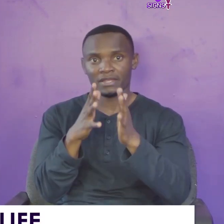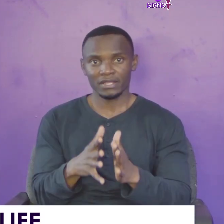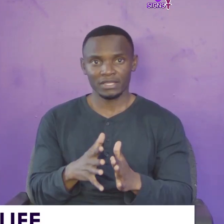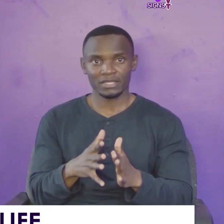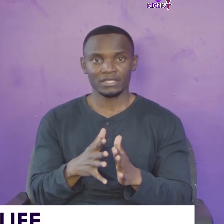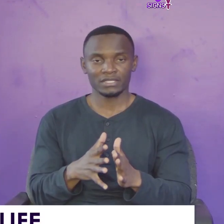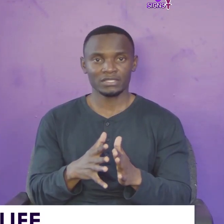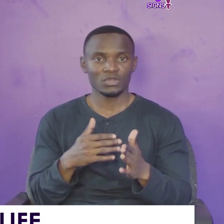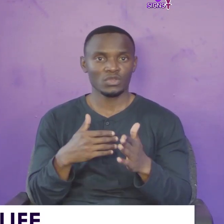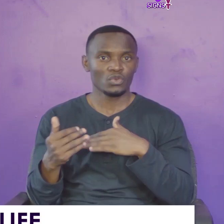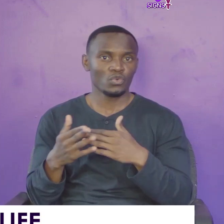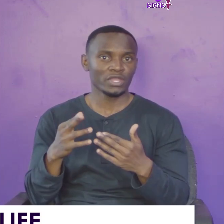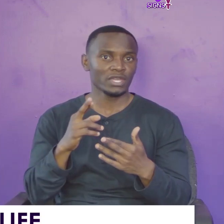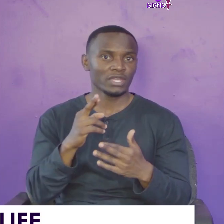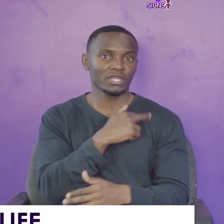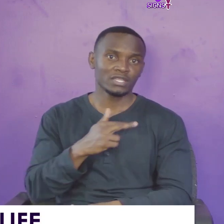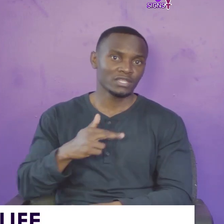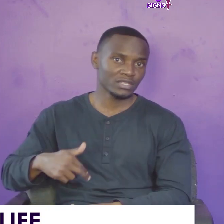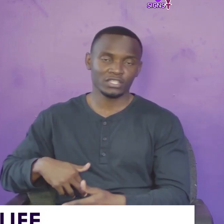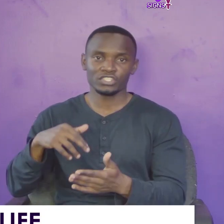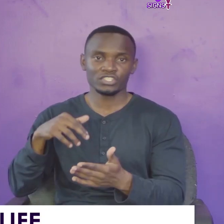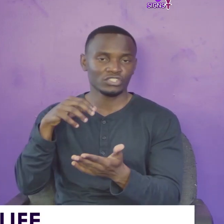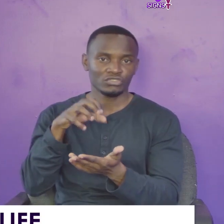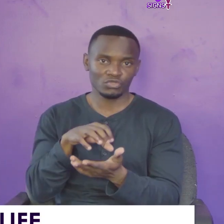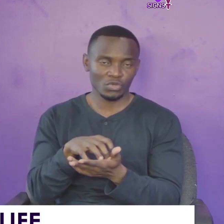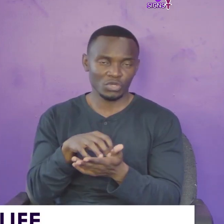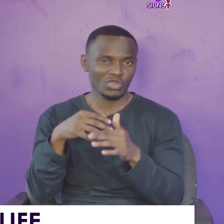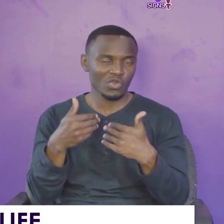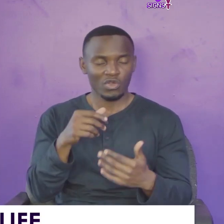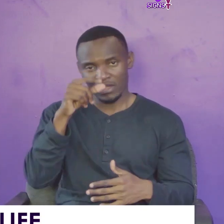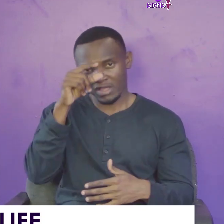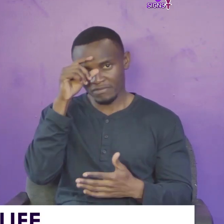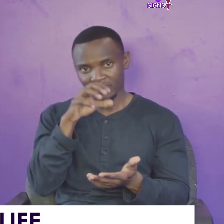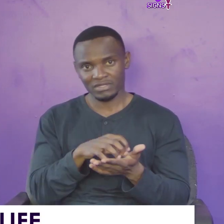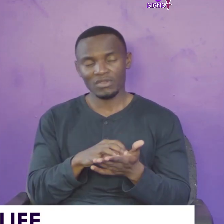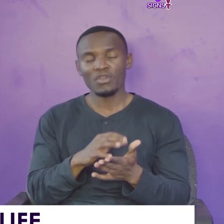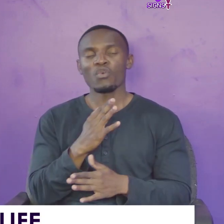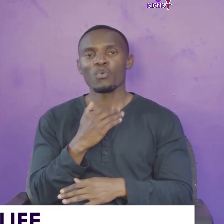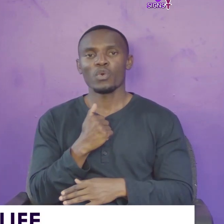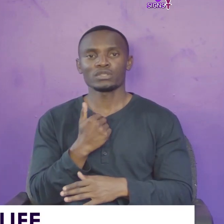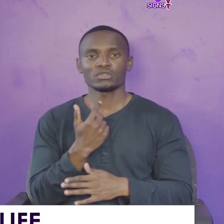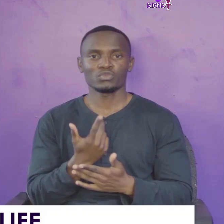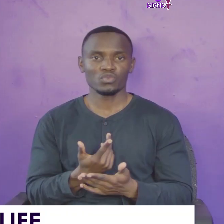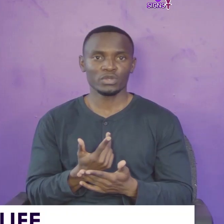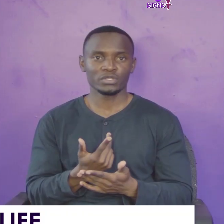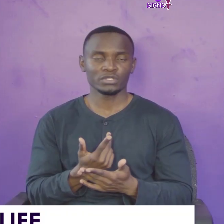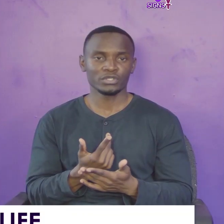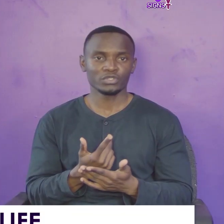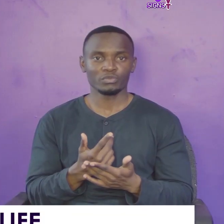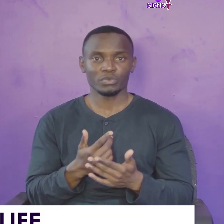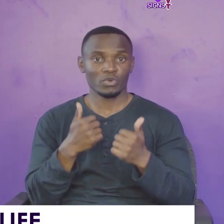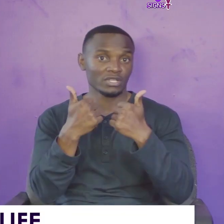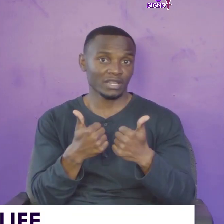religious setting or in a government setting, they want to be relevant. Yes. Goes without saying.